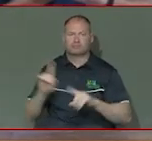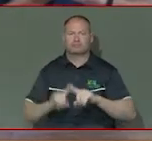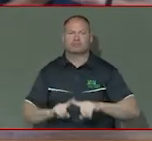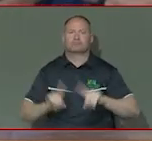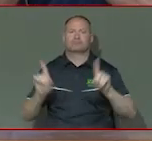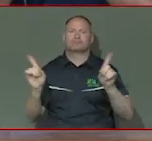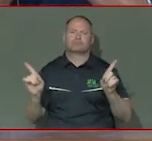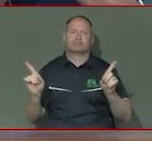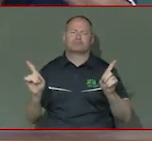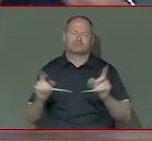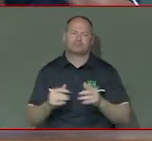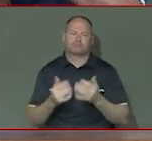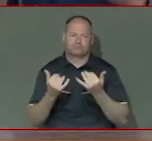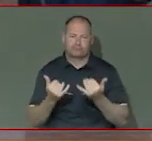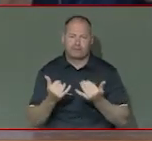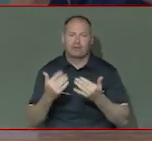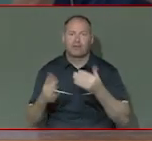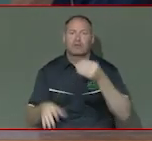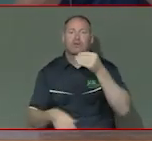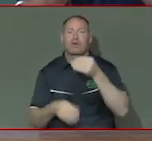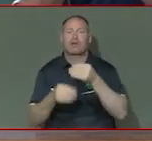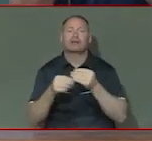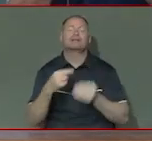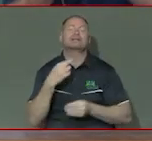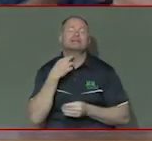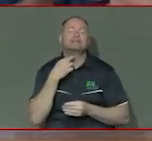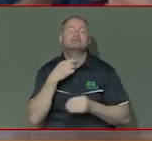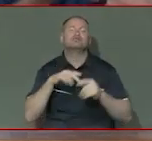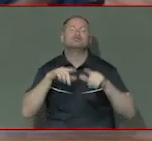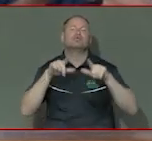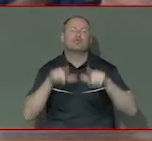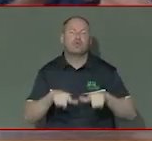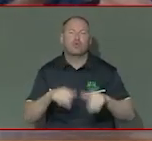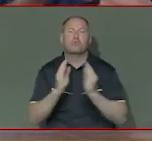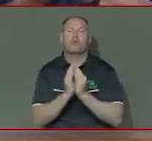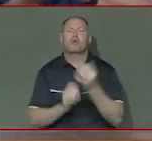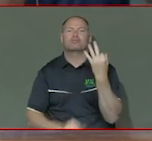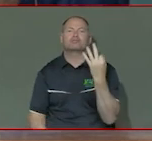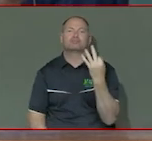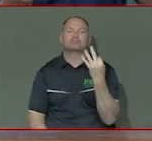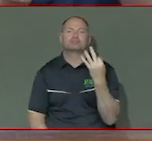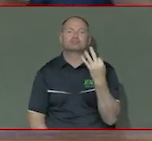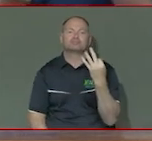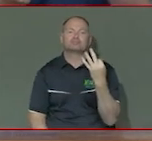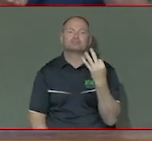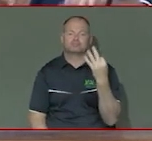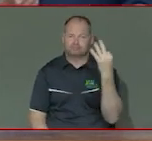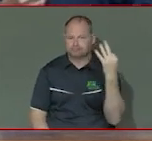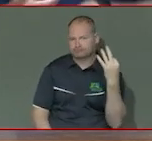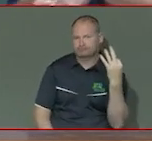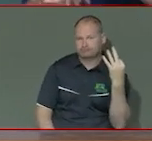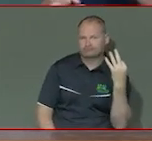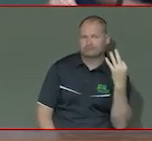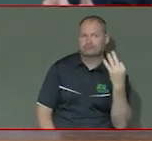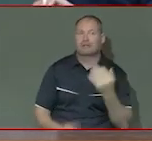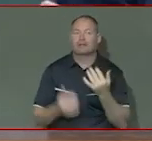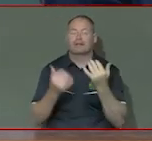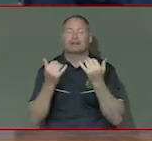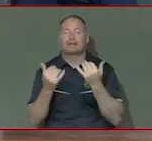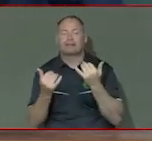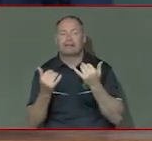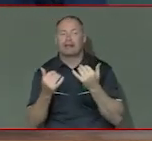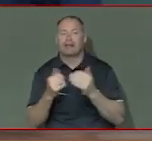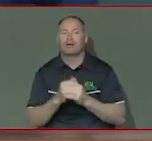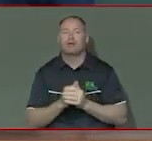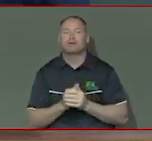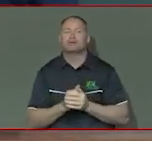between the two. And then you will say the risk is low, 3 marks. That's your 3 for that. Then on gearing, we